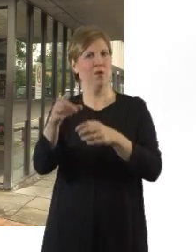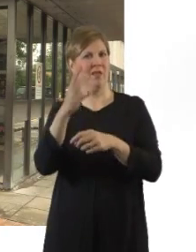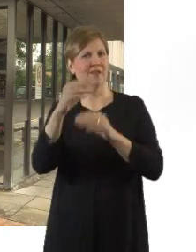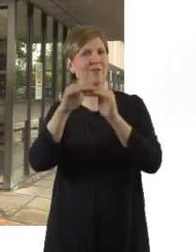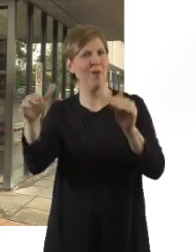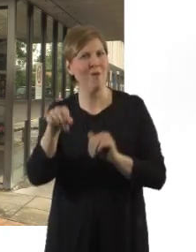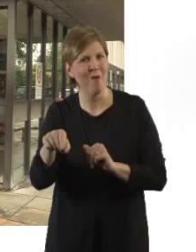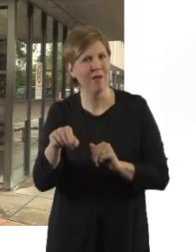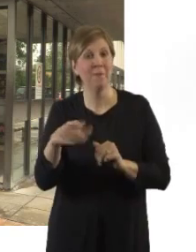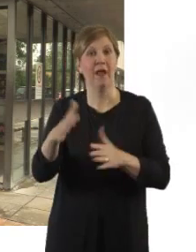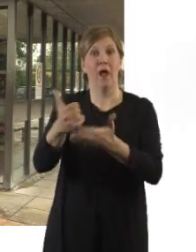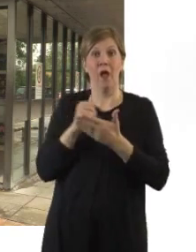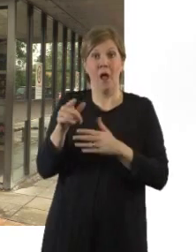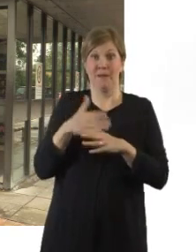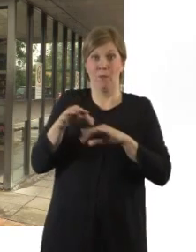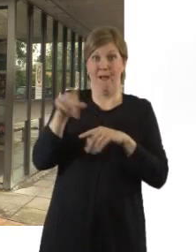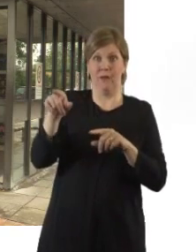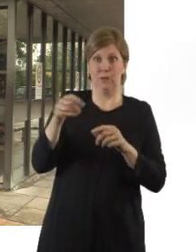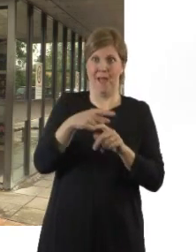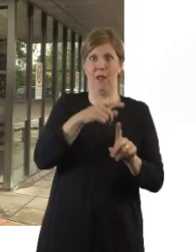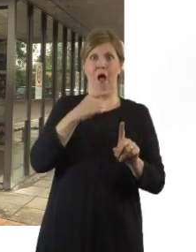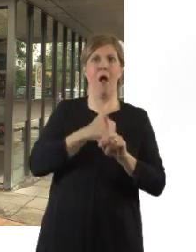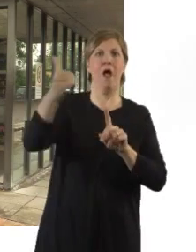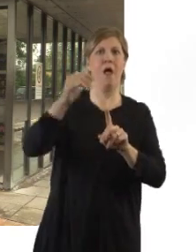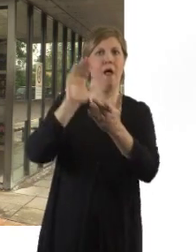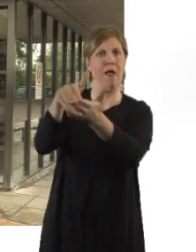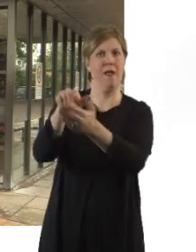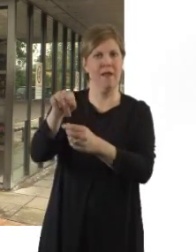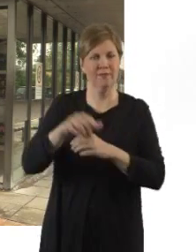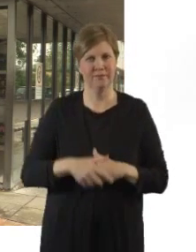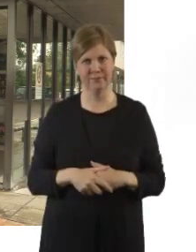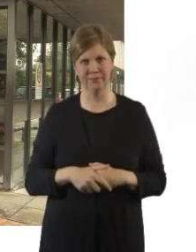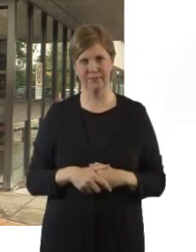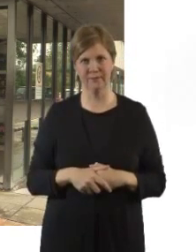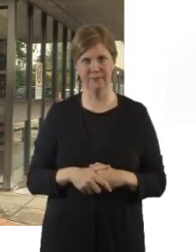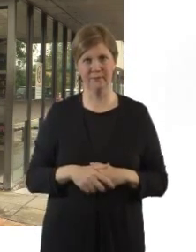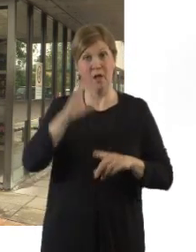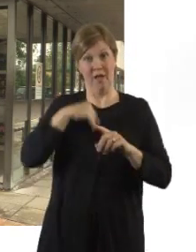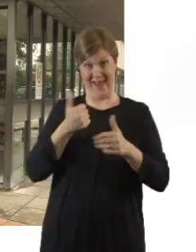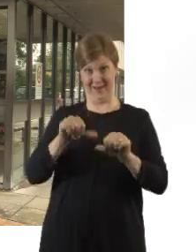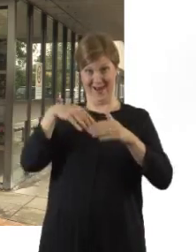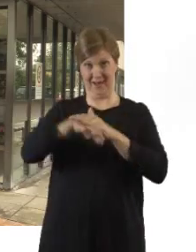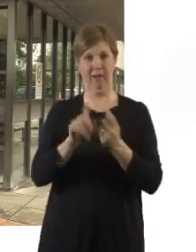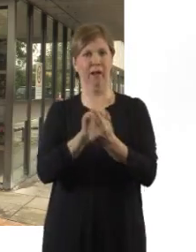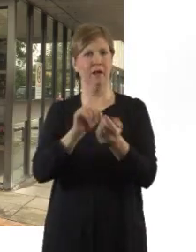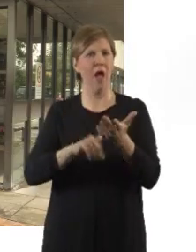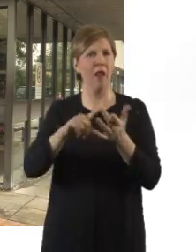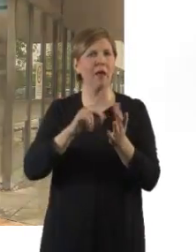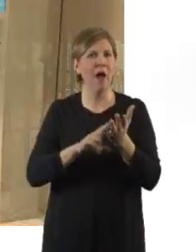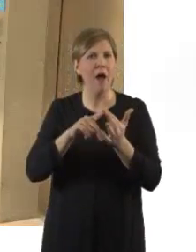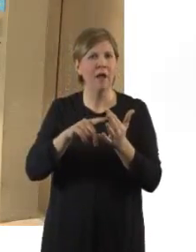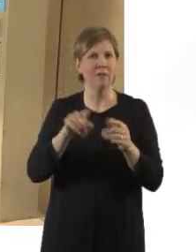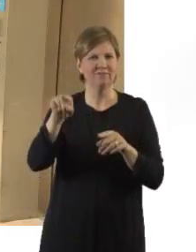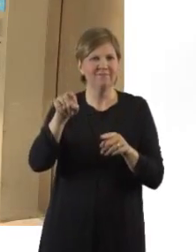you've been advised by the midwife when you made your telephone call. So let's go inside and meet Liane, who's going to take us up to